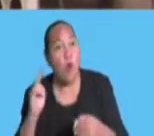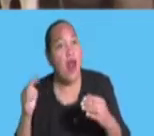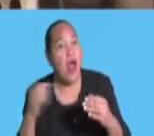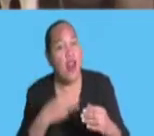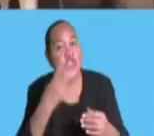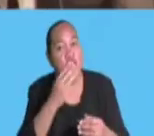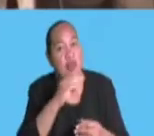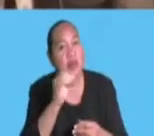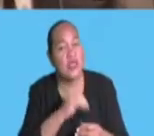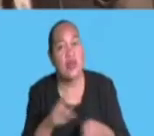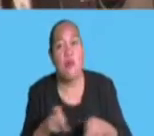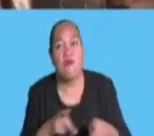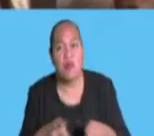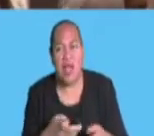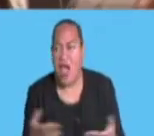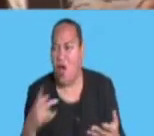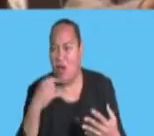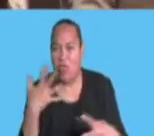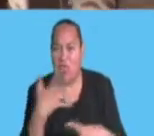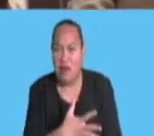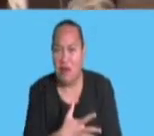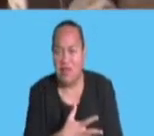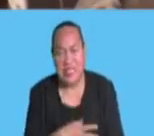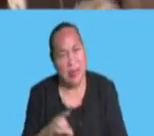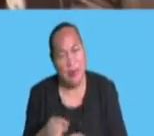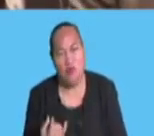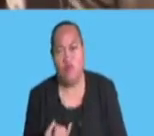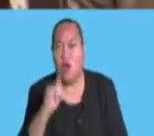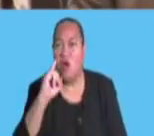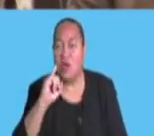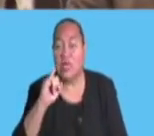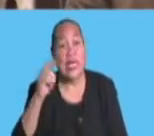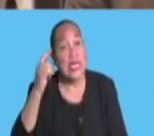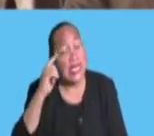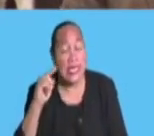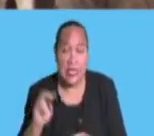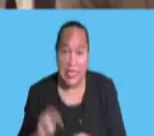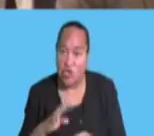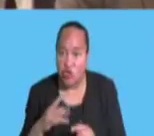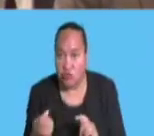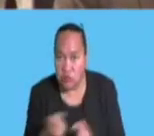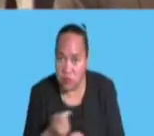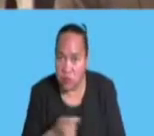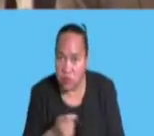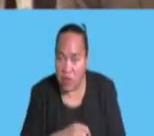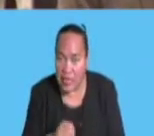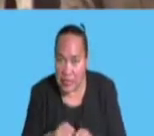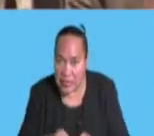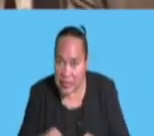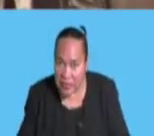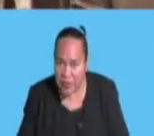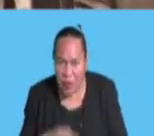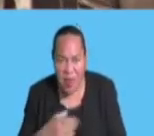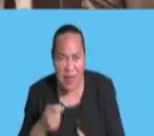113% performance. How can that be? Something's wrong. It tells us that we need to fix the systems. Either the targets are wrong or